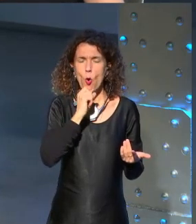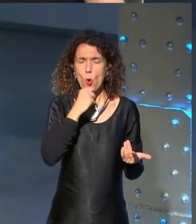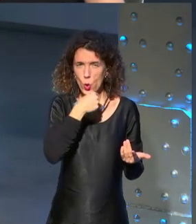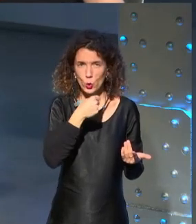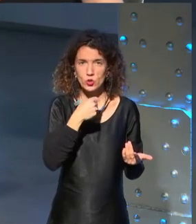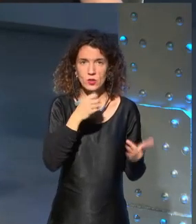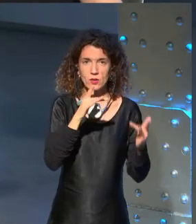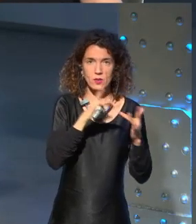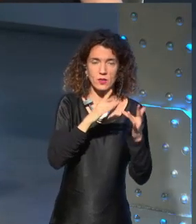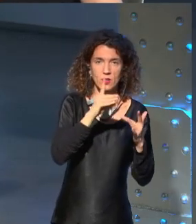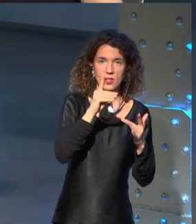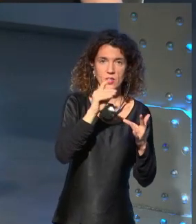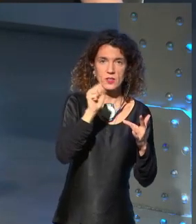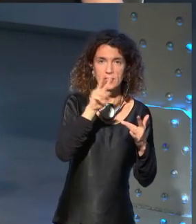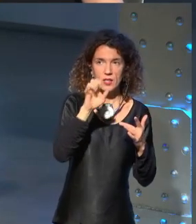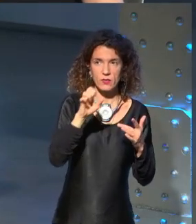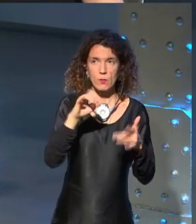why do I think that